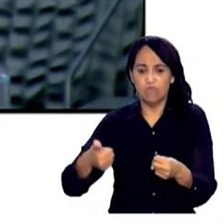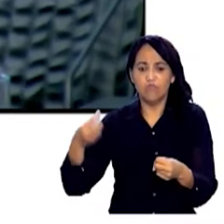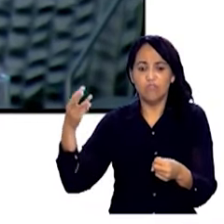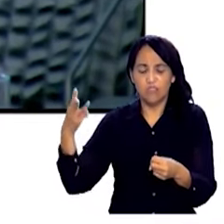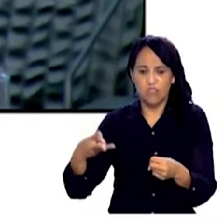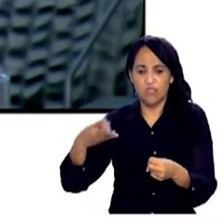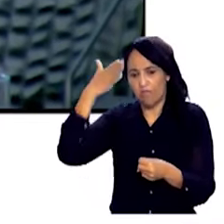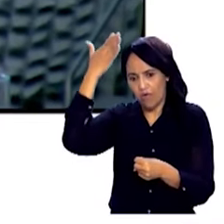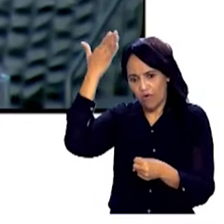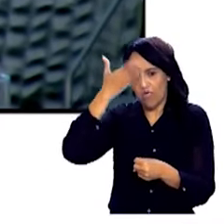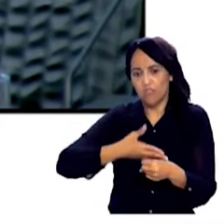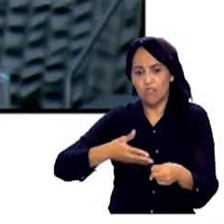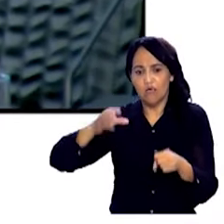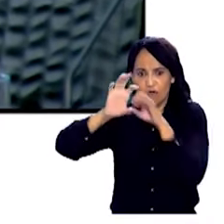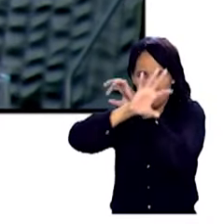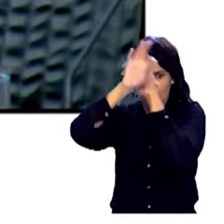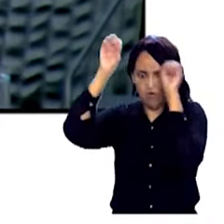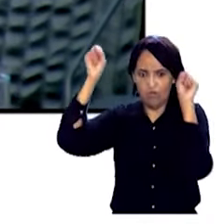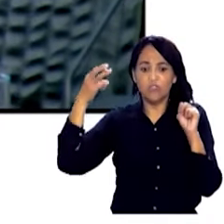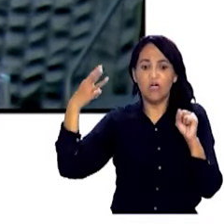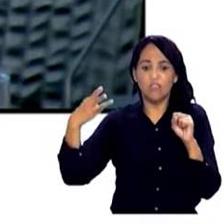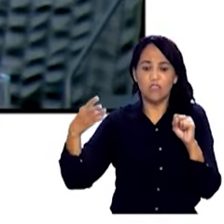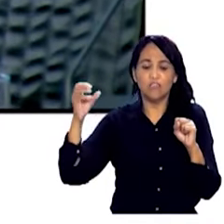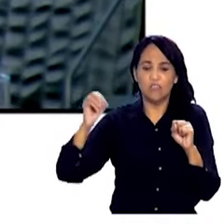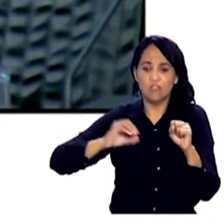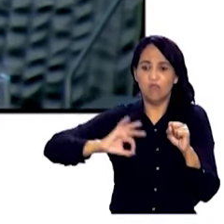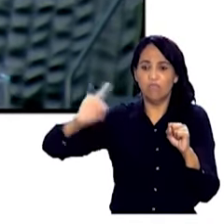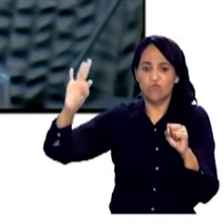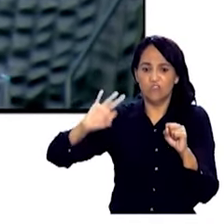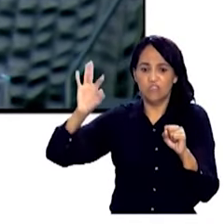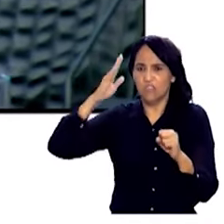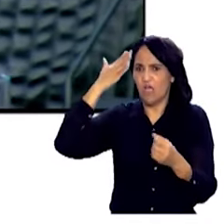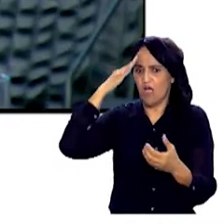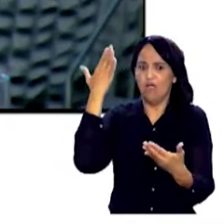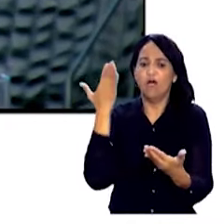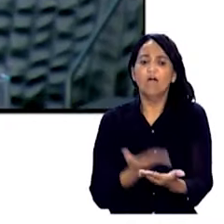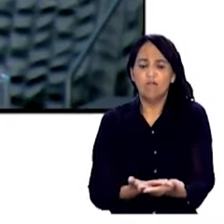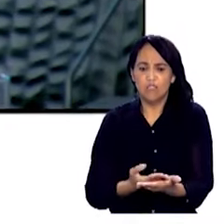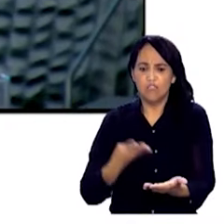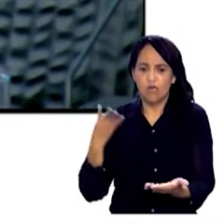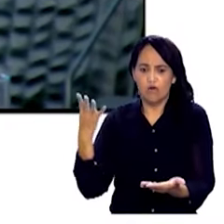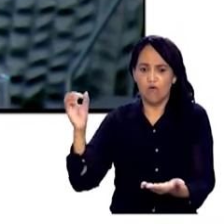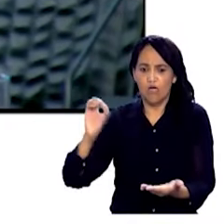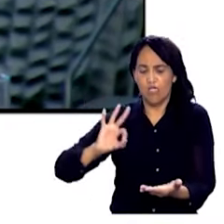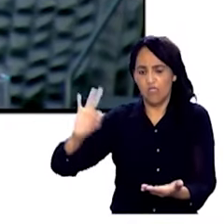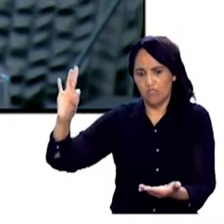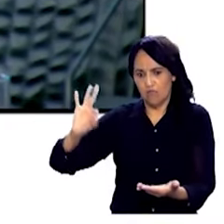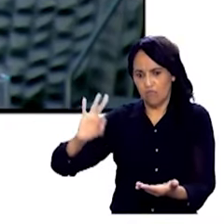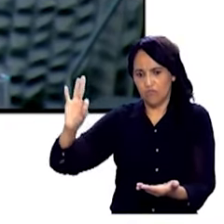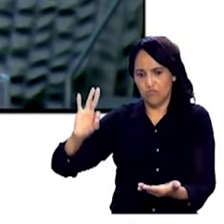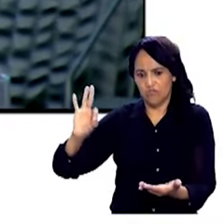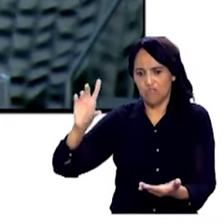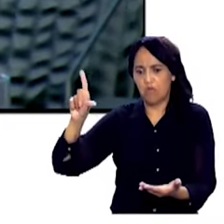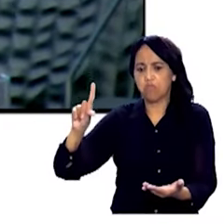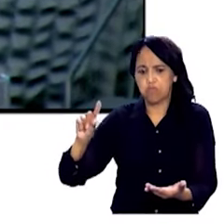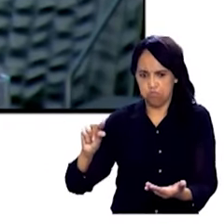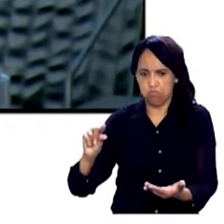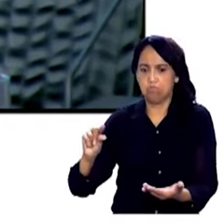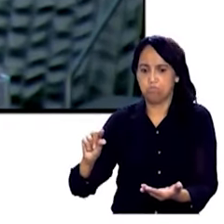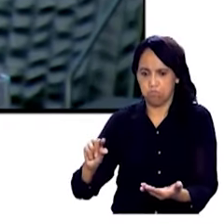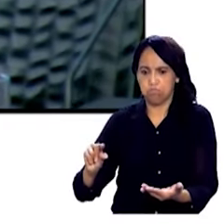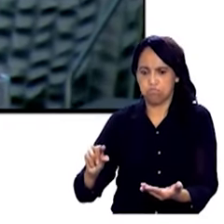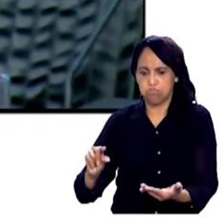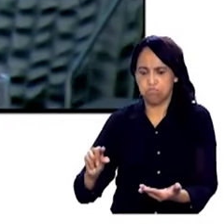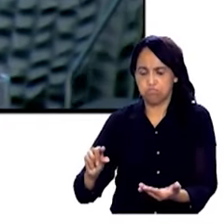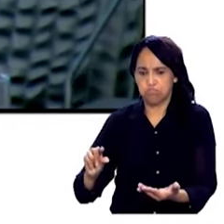trust rating of 49% which were near historic lows why Is that The answer i